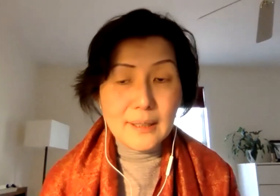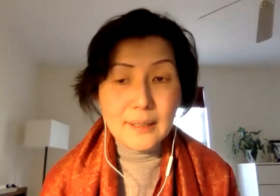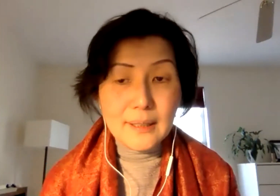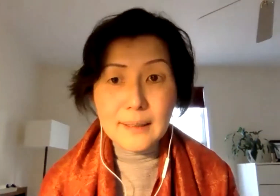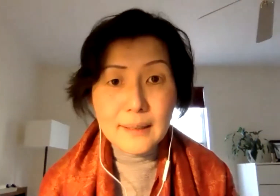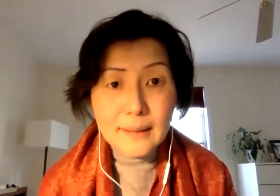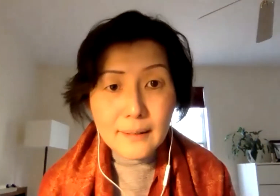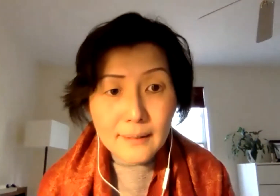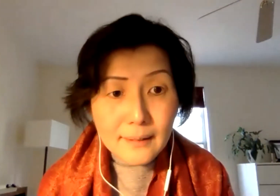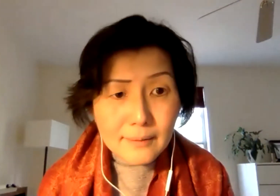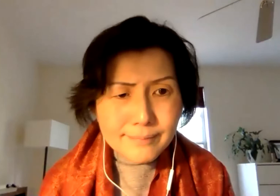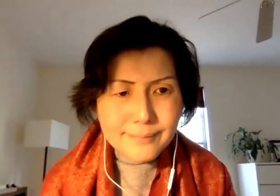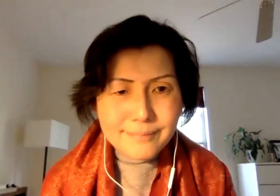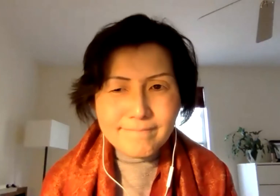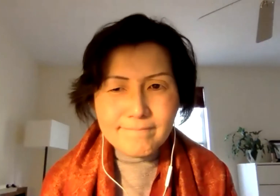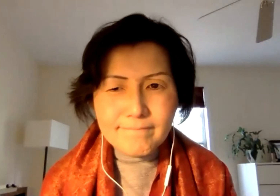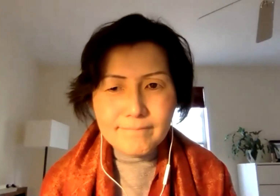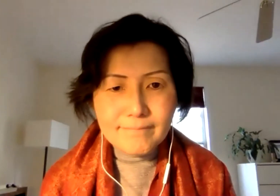Okay.